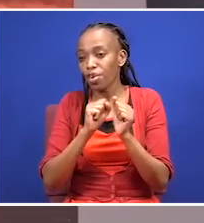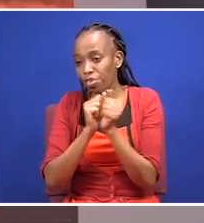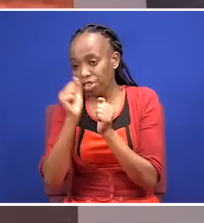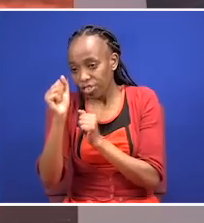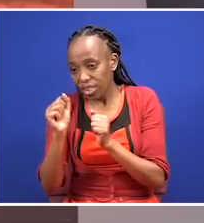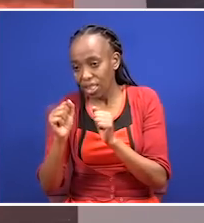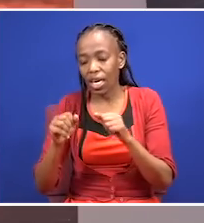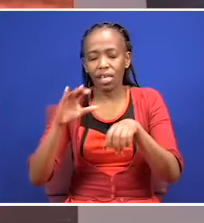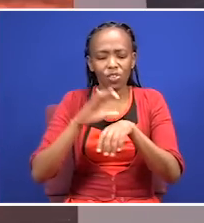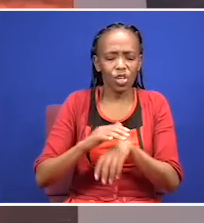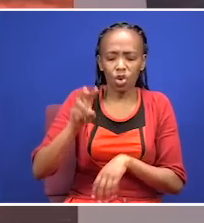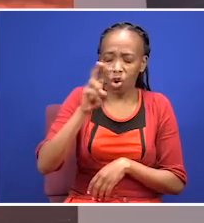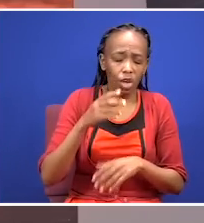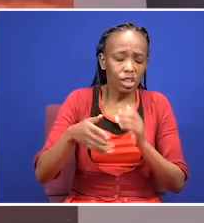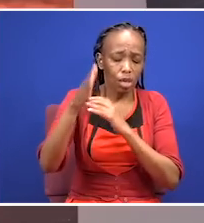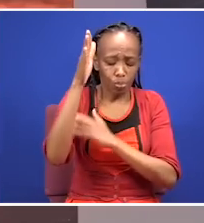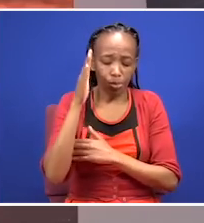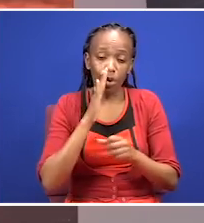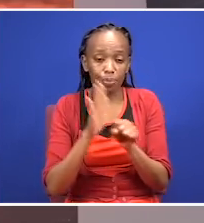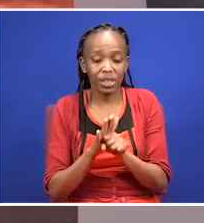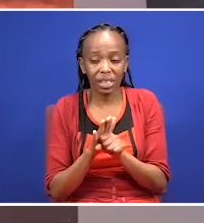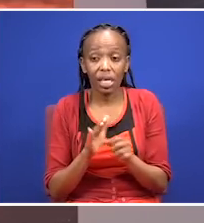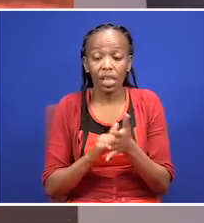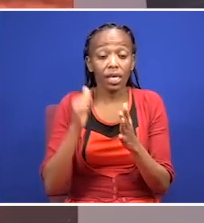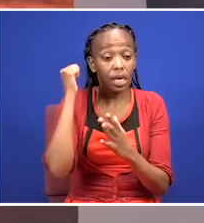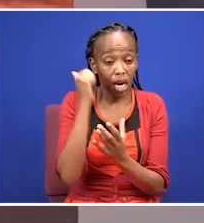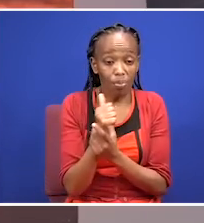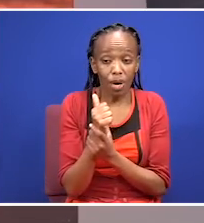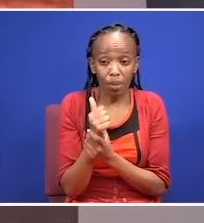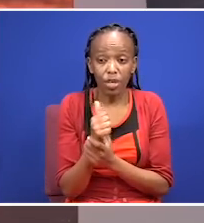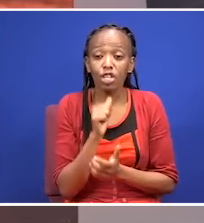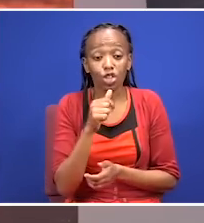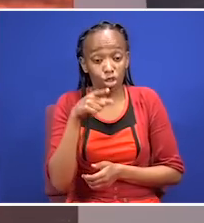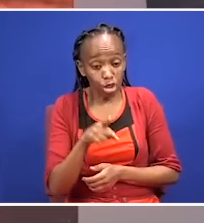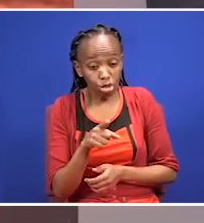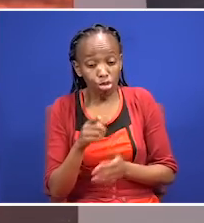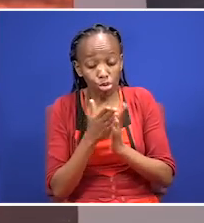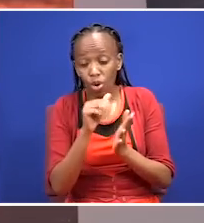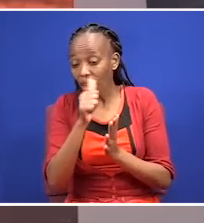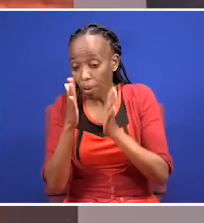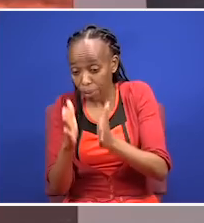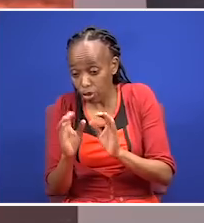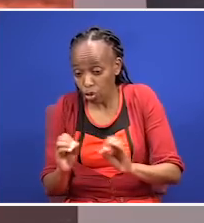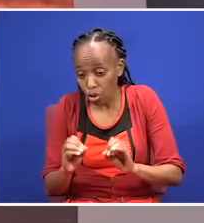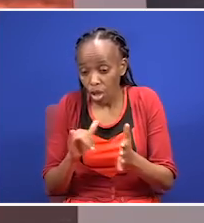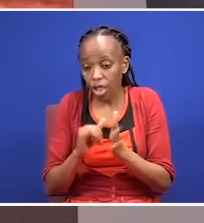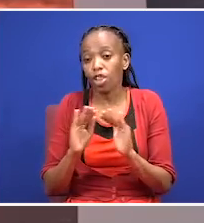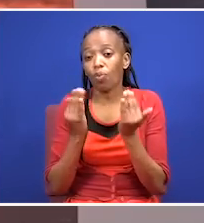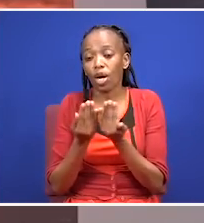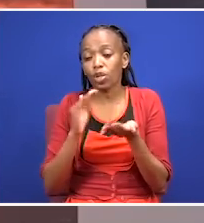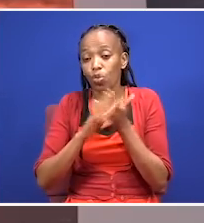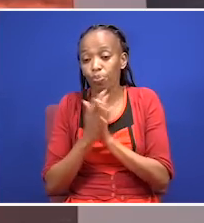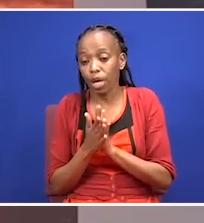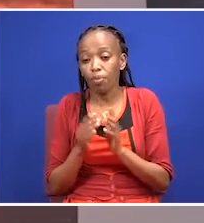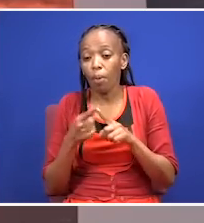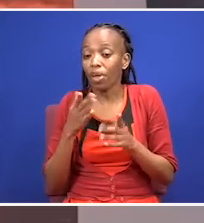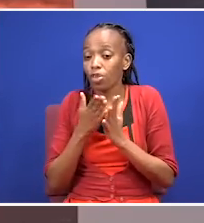way and you find god promising that abraham it is not through anyone else that the world will be blessed it will be through